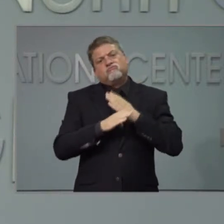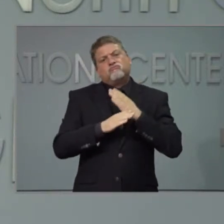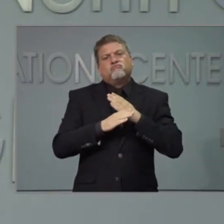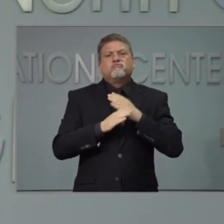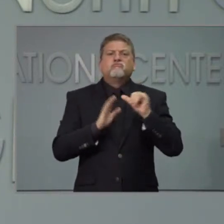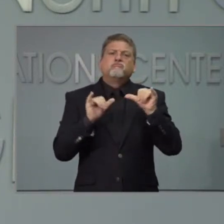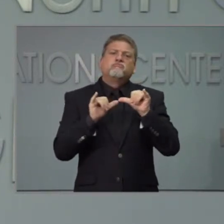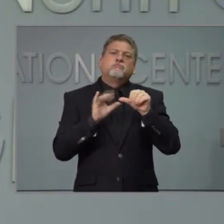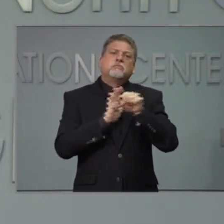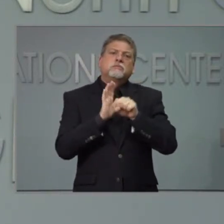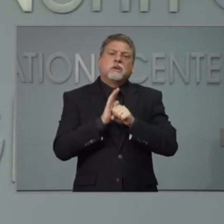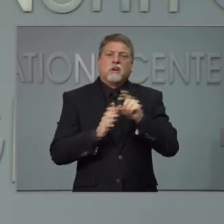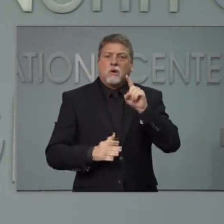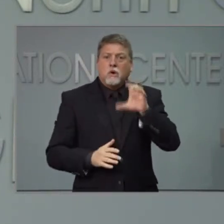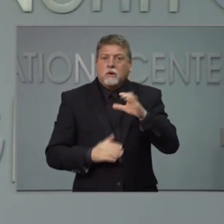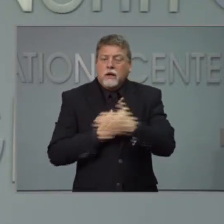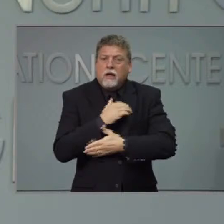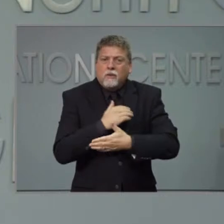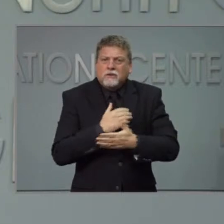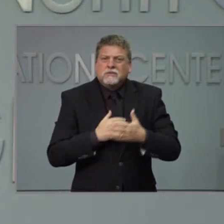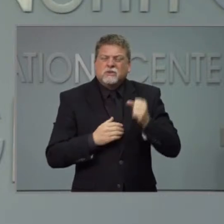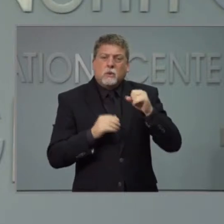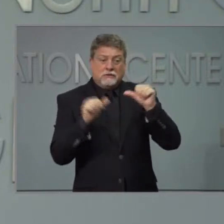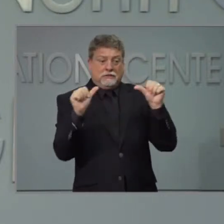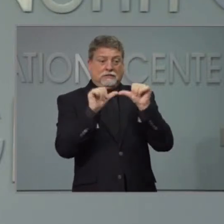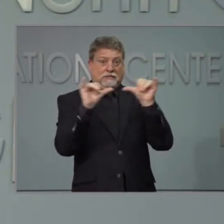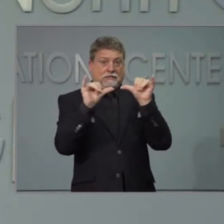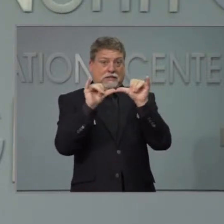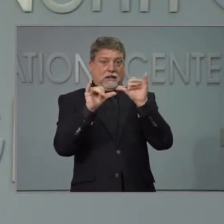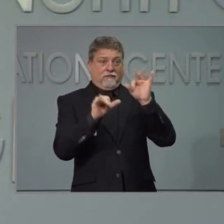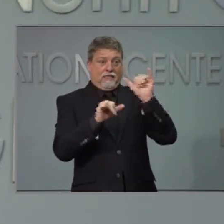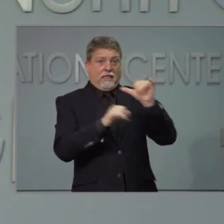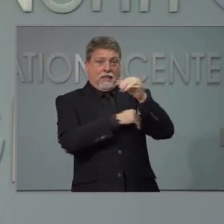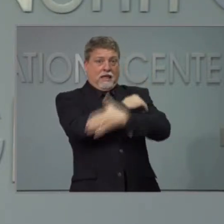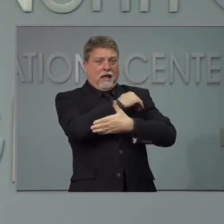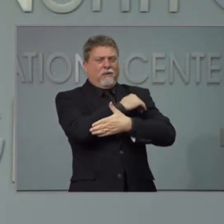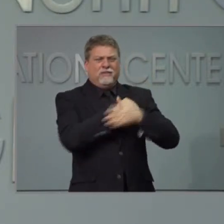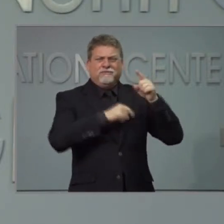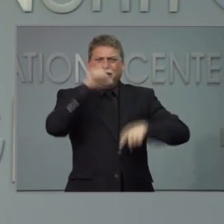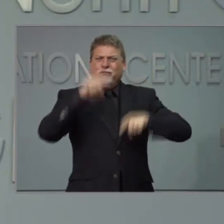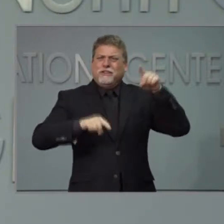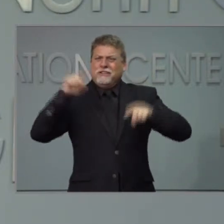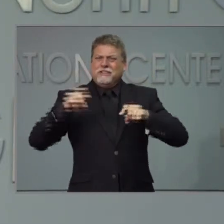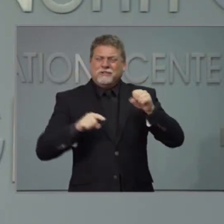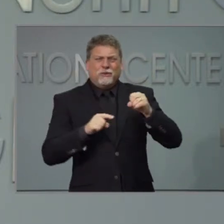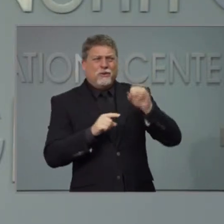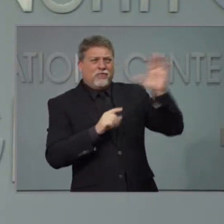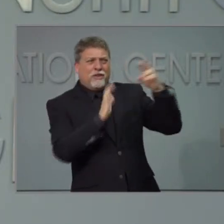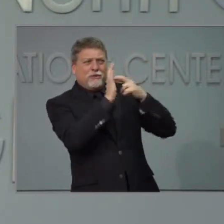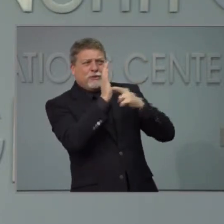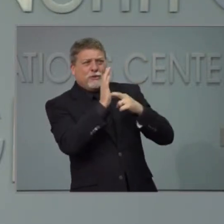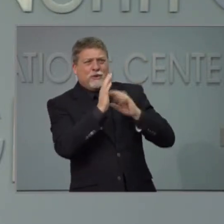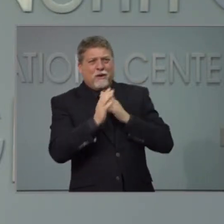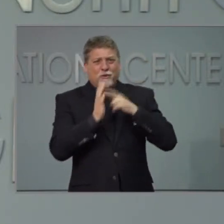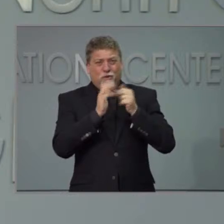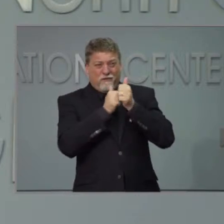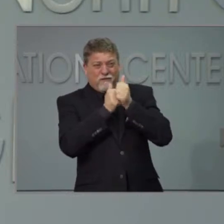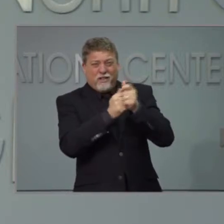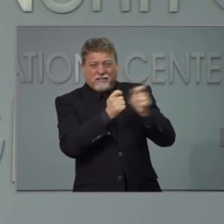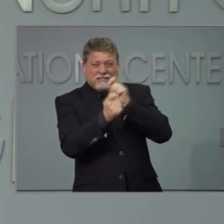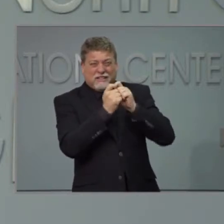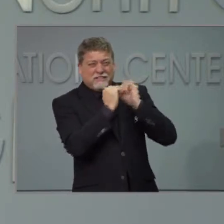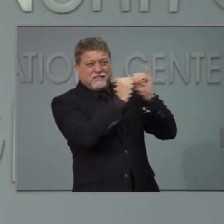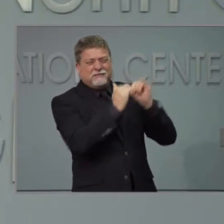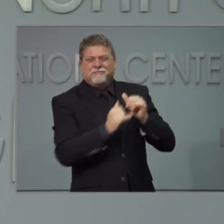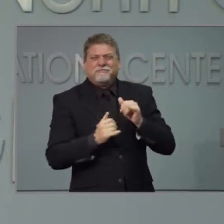hope is that this level of cooperation, that with the existing requirements, statewide requirements that we already have,